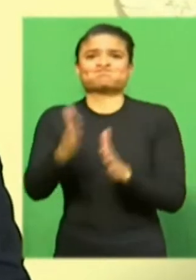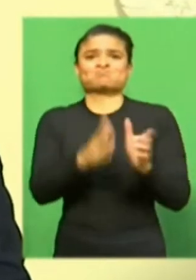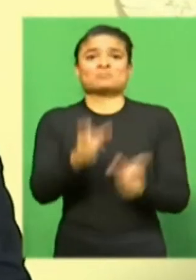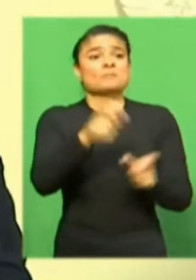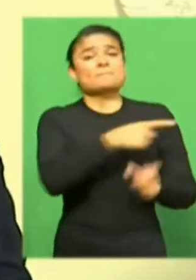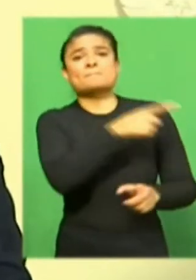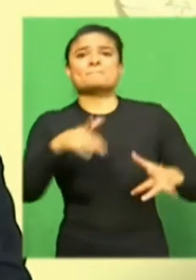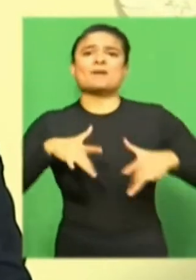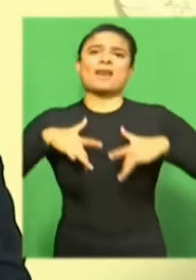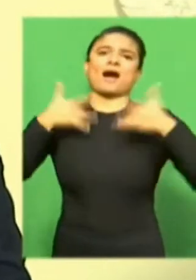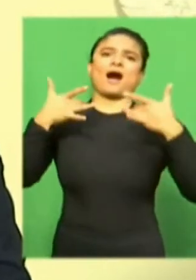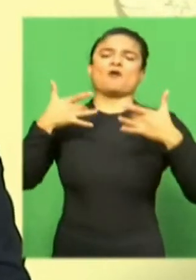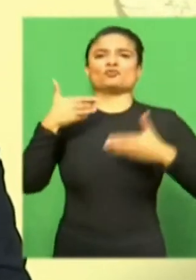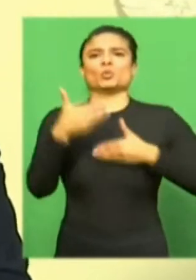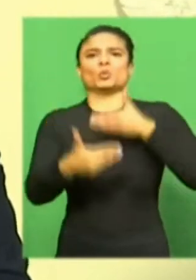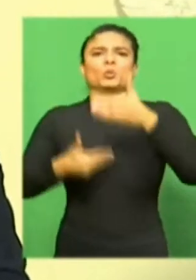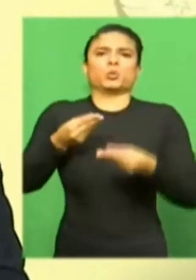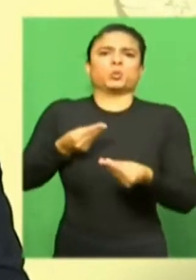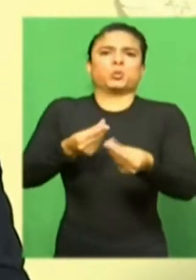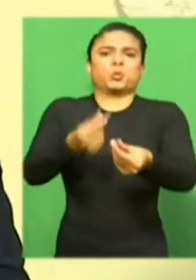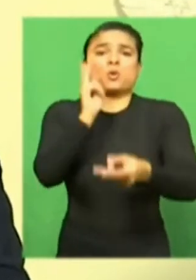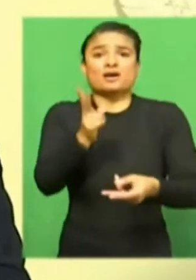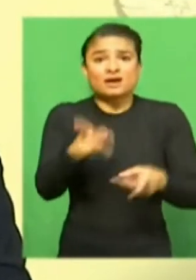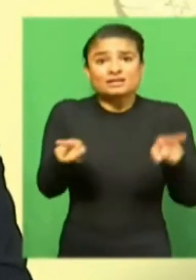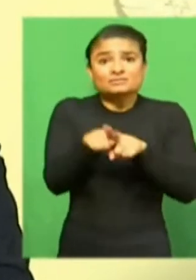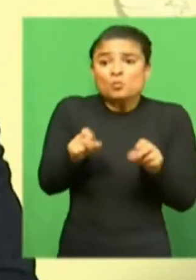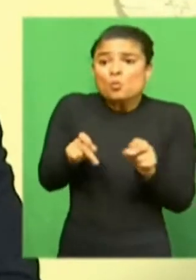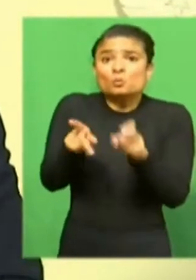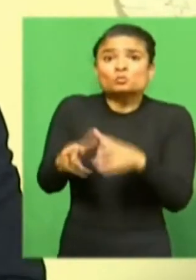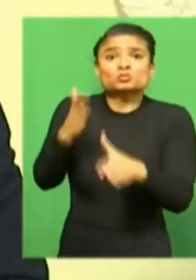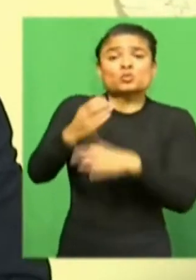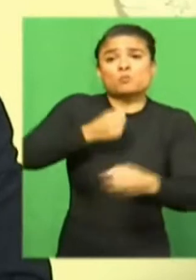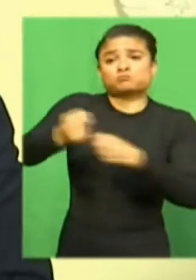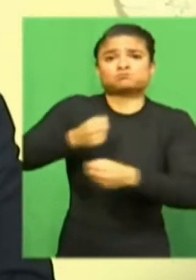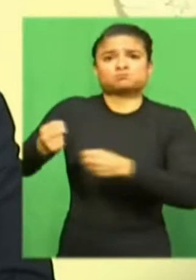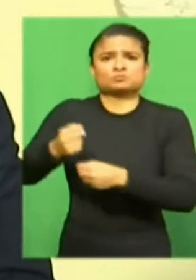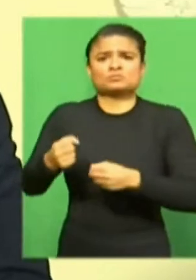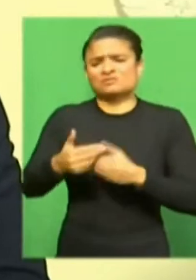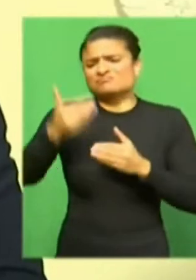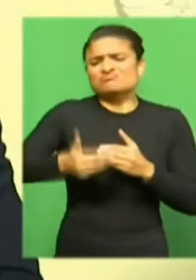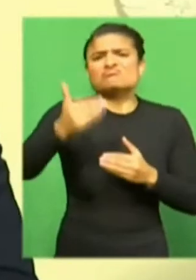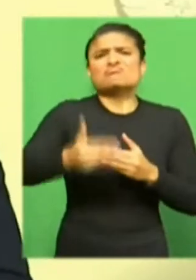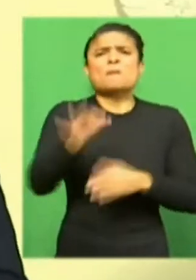We will shortly be able to make further announcements in this regard.